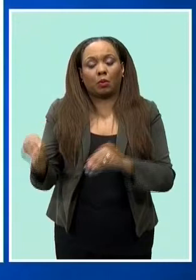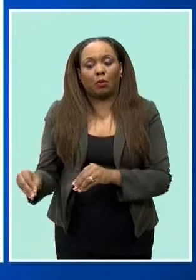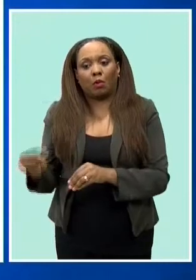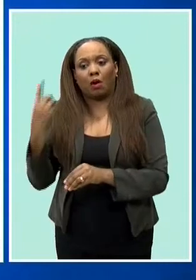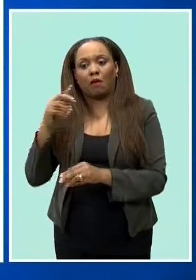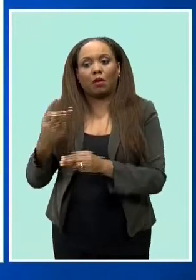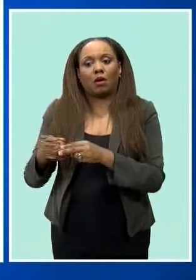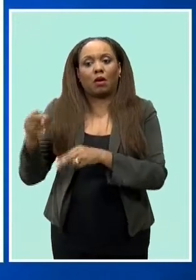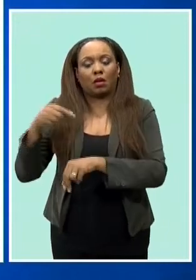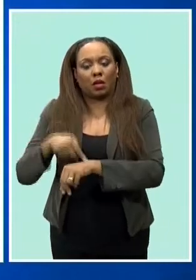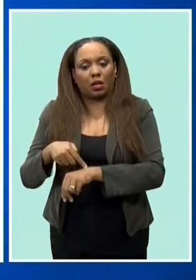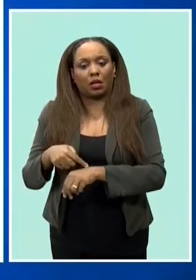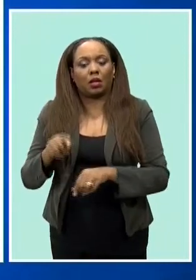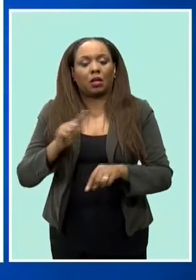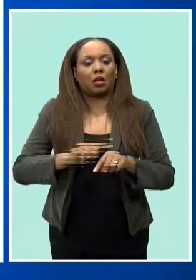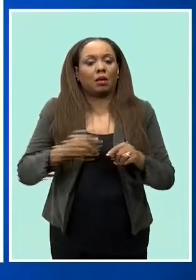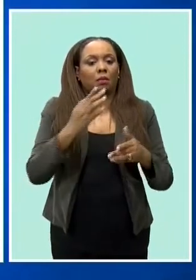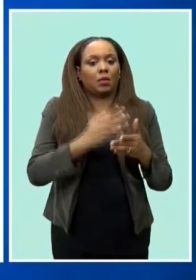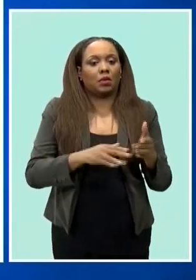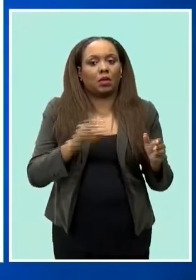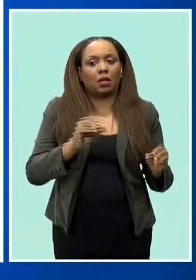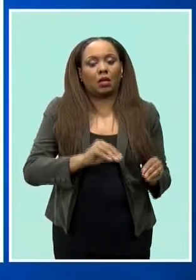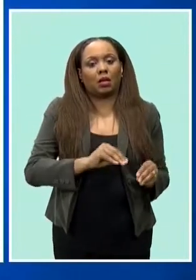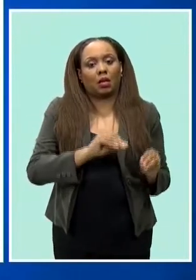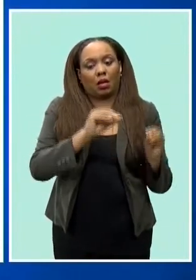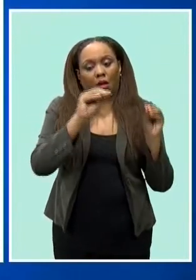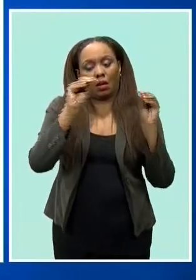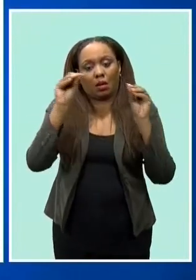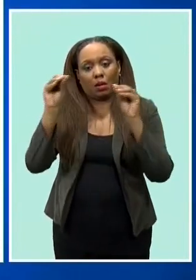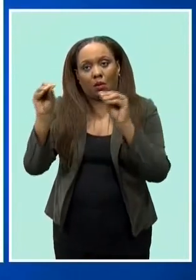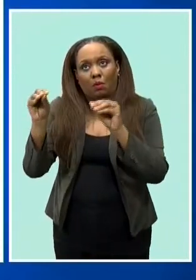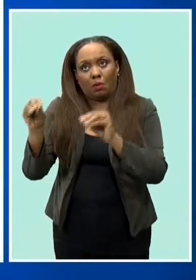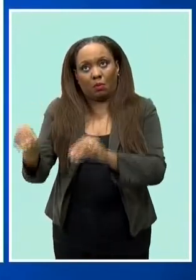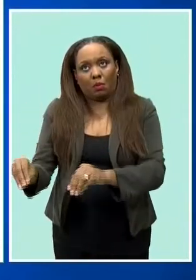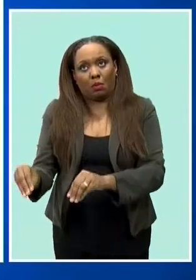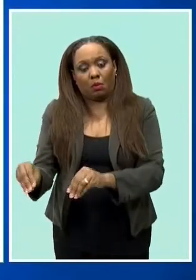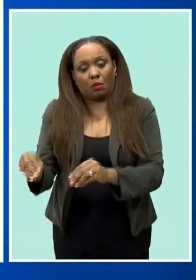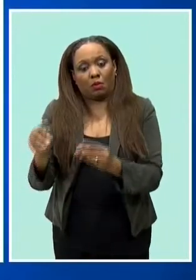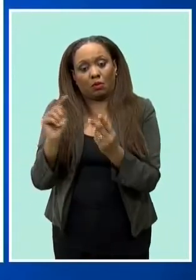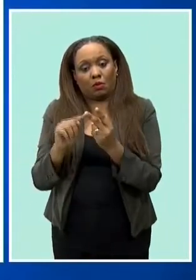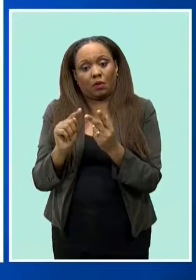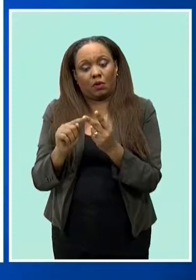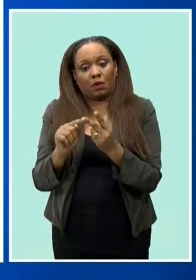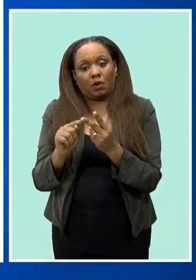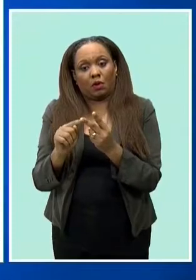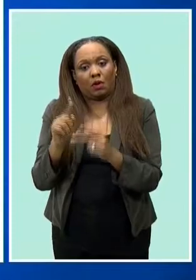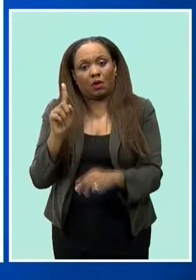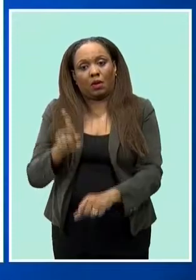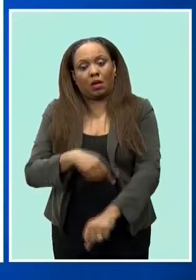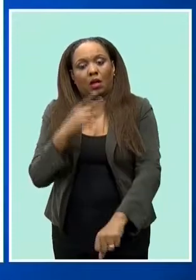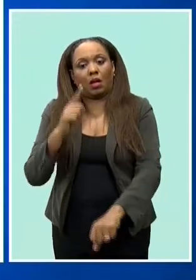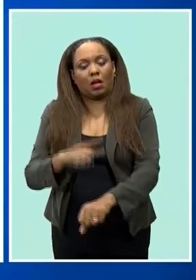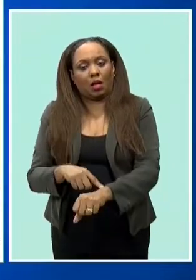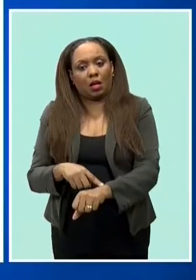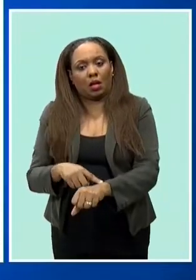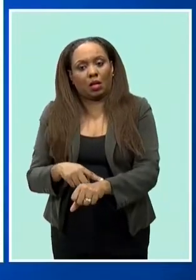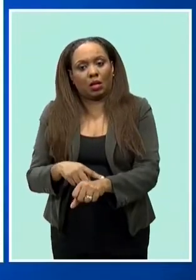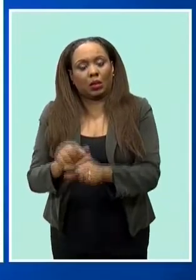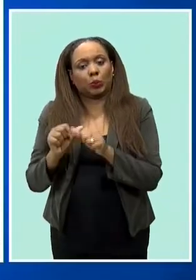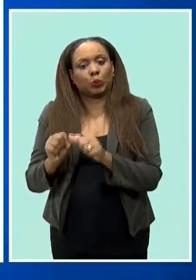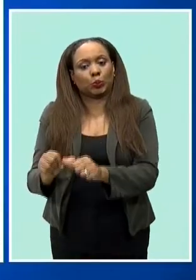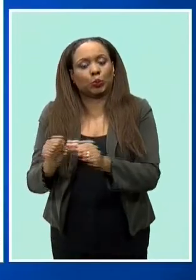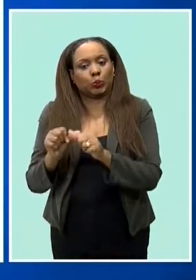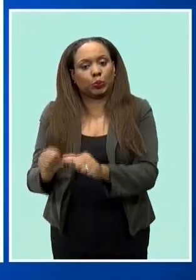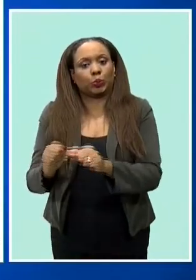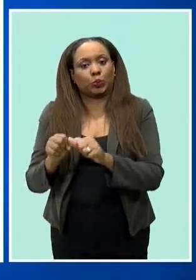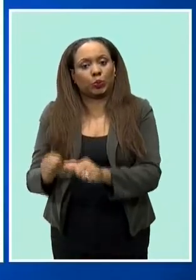time. But there are some who are domiciled in our spaces. So they come here and spend time,